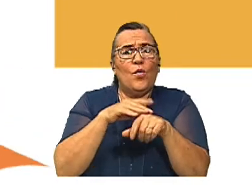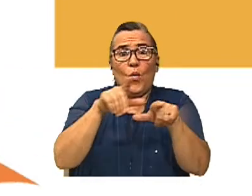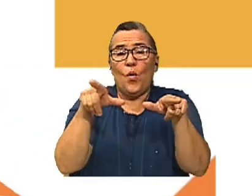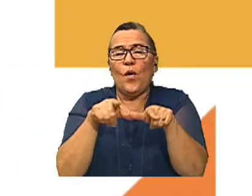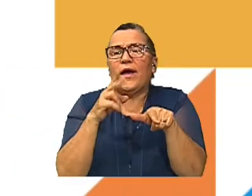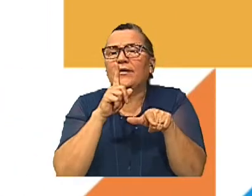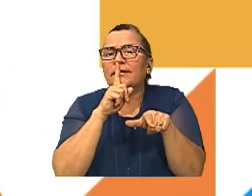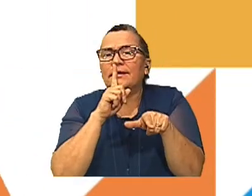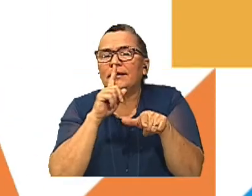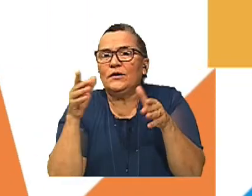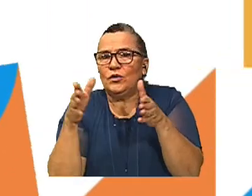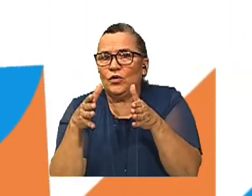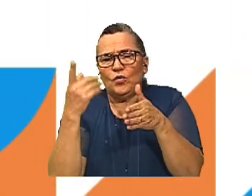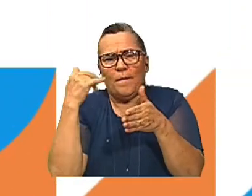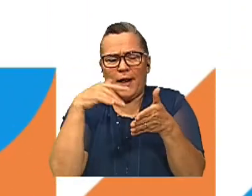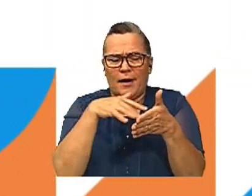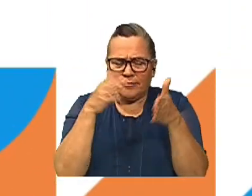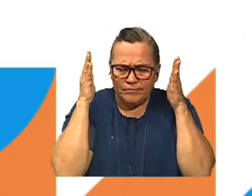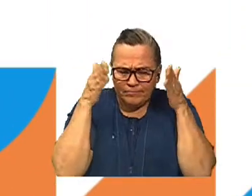self-study guide.